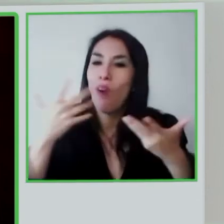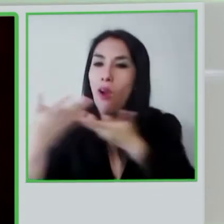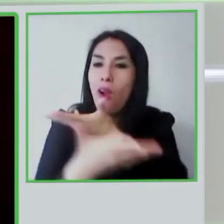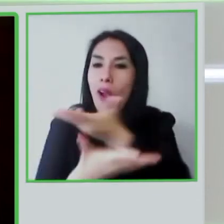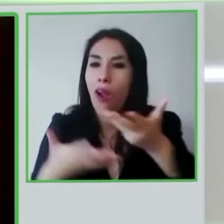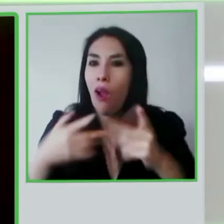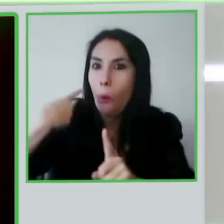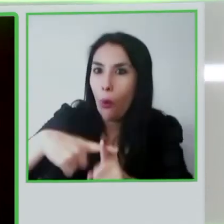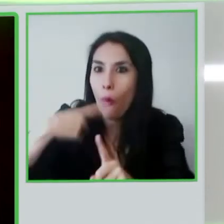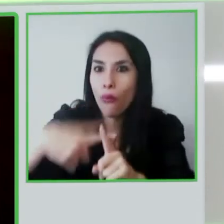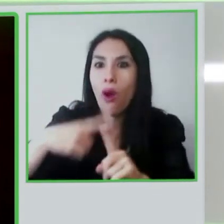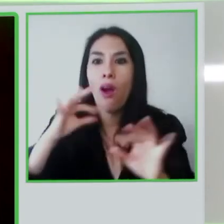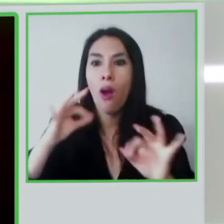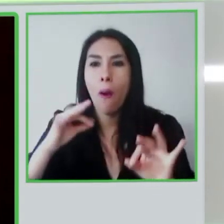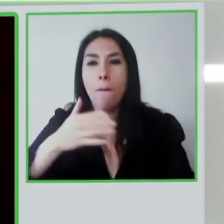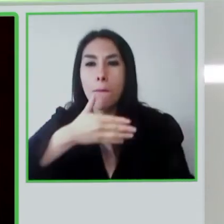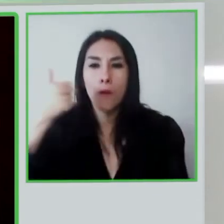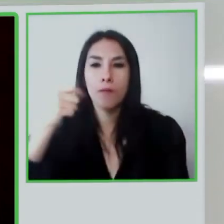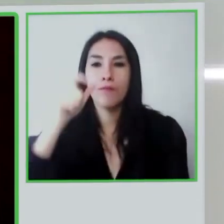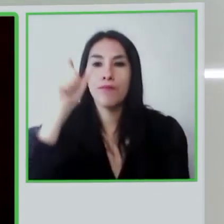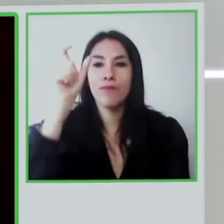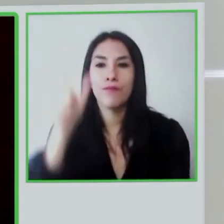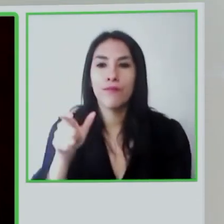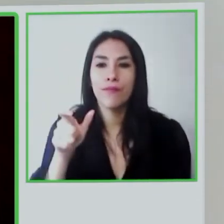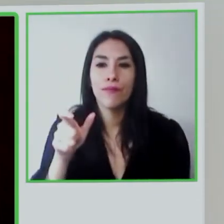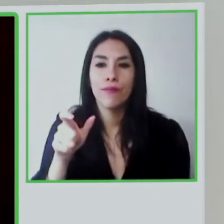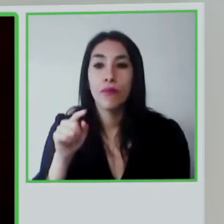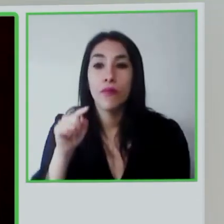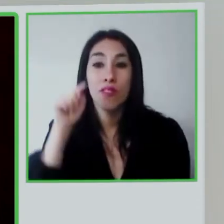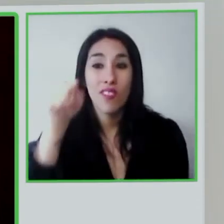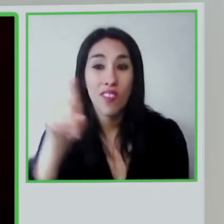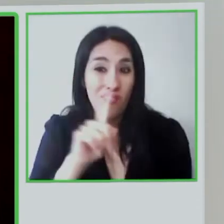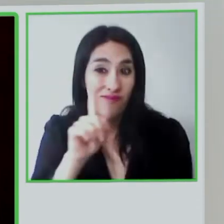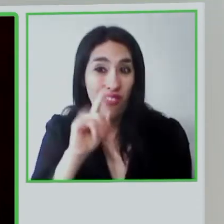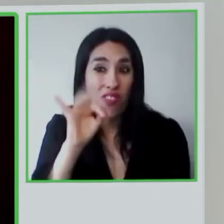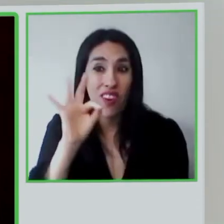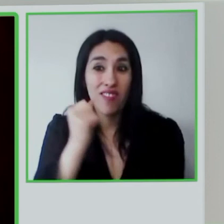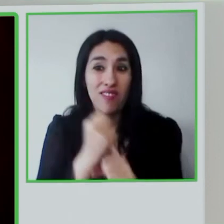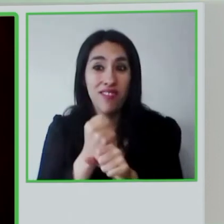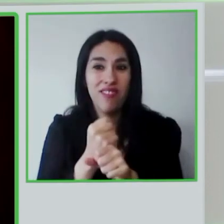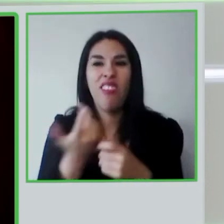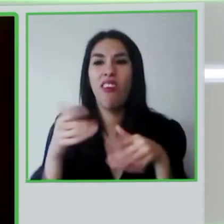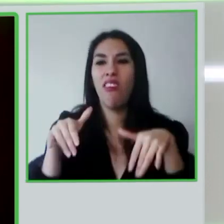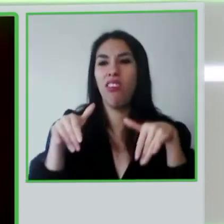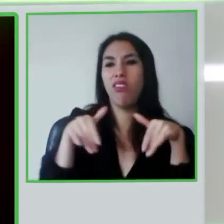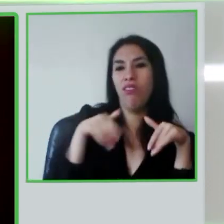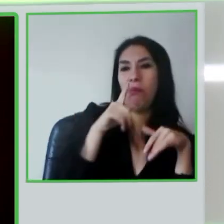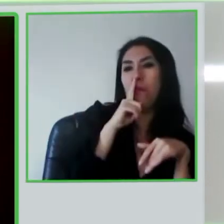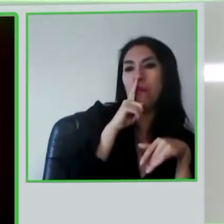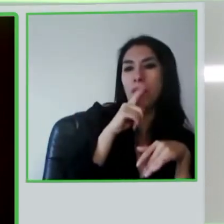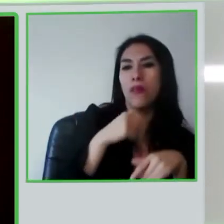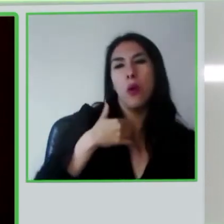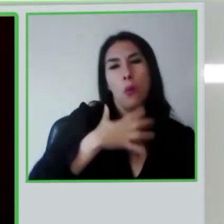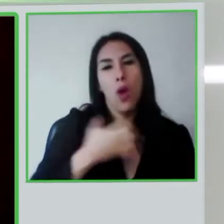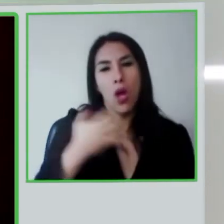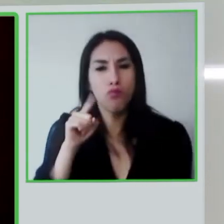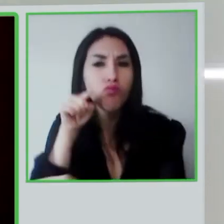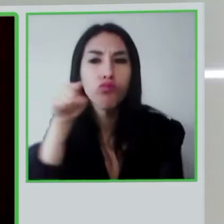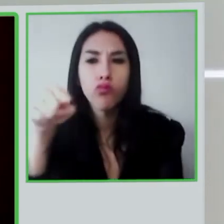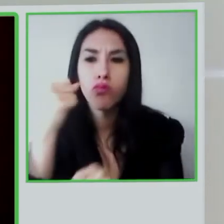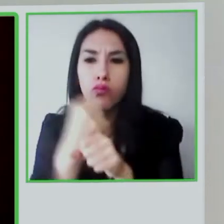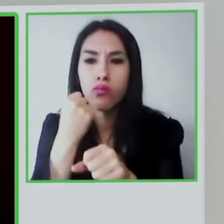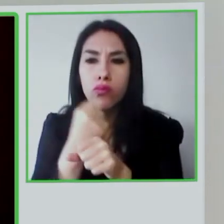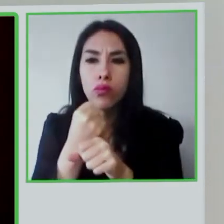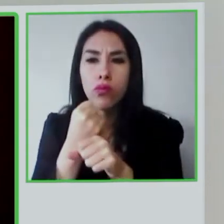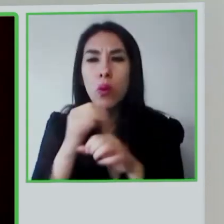It could reduce work non-attendance, and to improve the tools for workers,